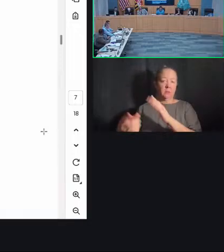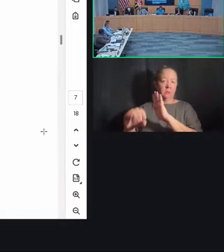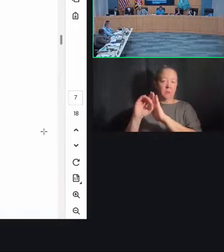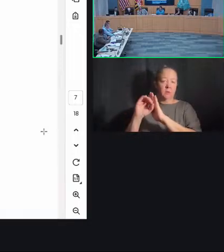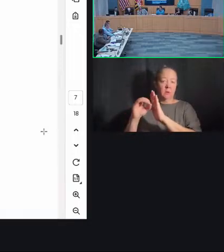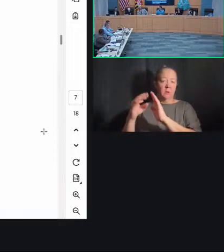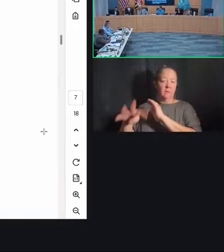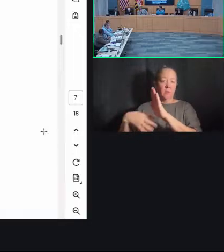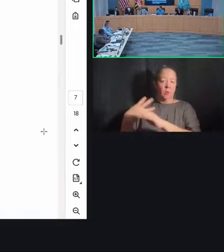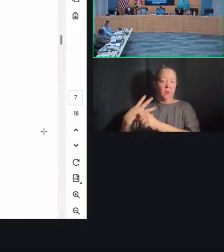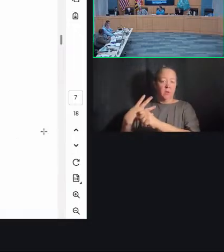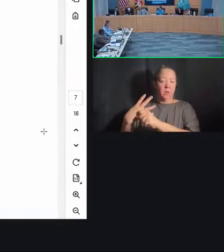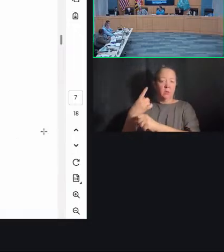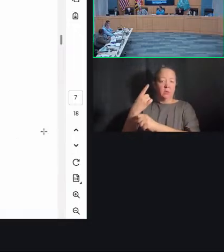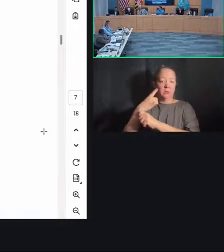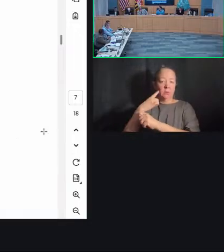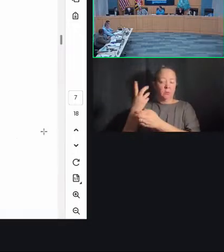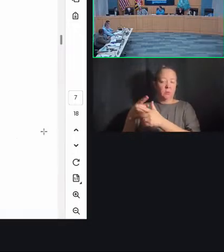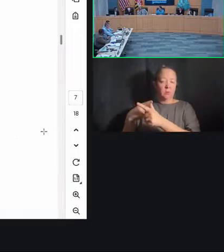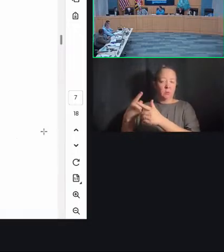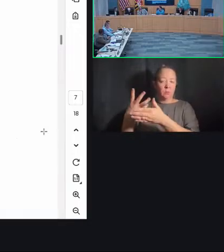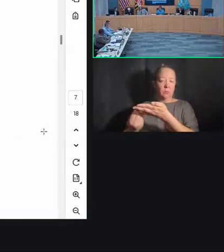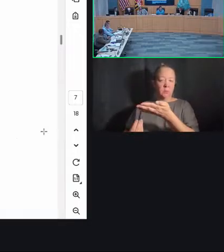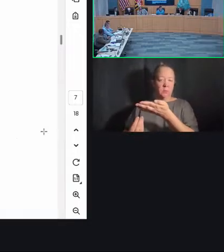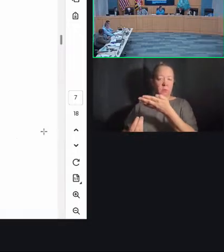Does anybody want to keep the 10,000?